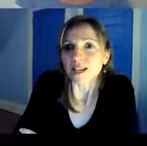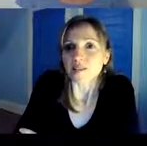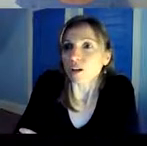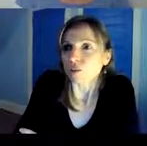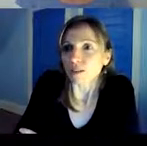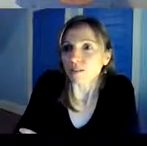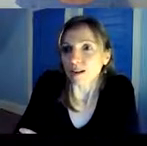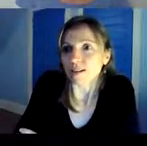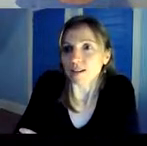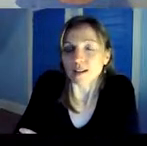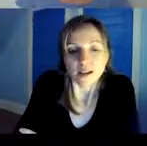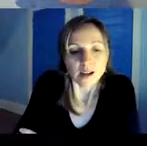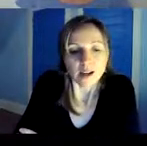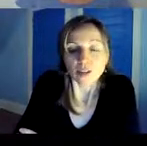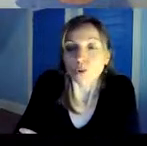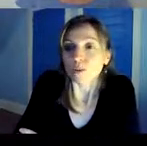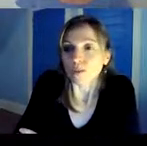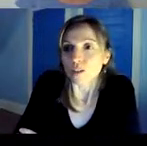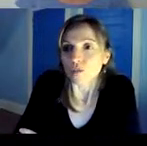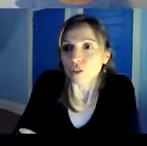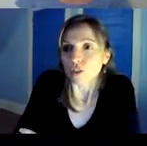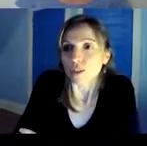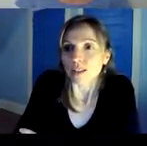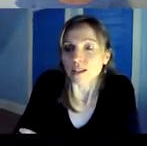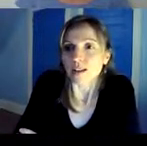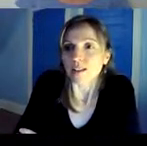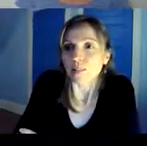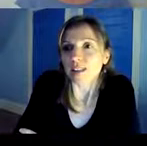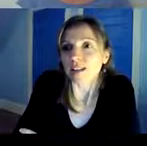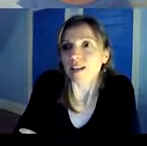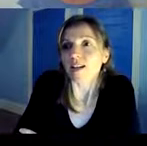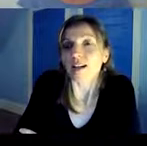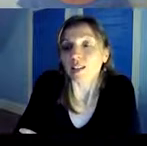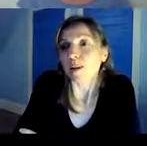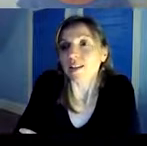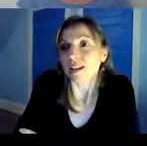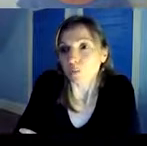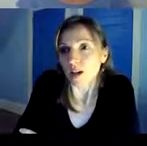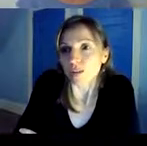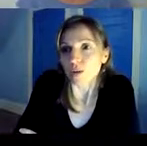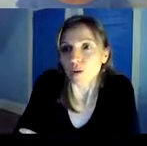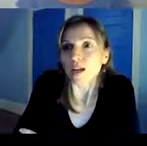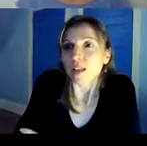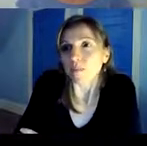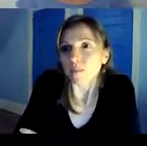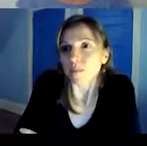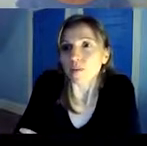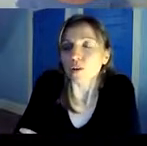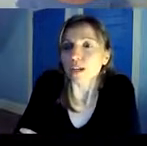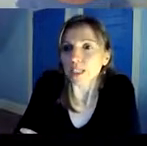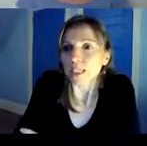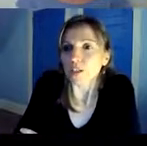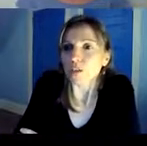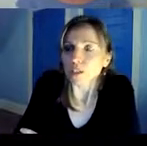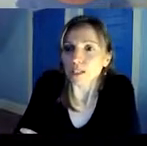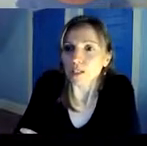less dog-strangling vine. And goldenrods, for sure, they are allelopathic as well. So you're